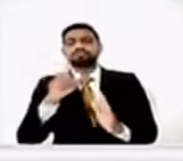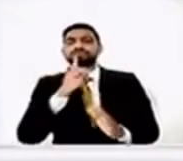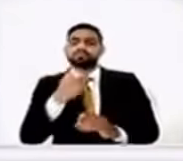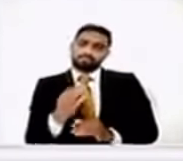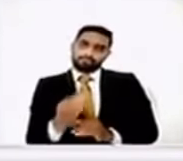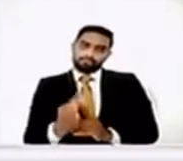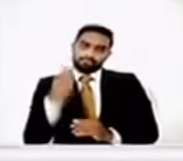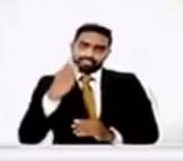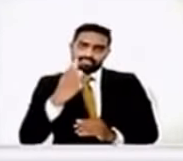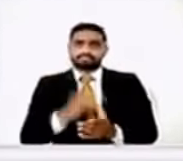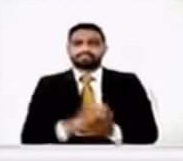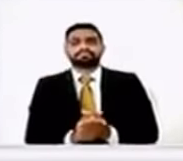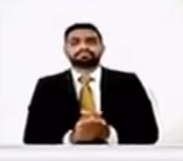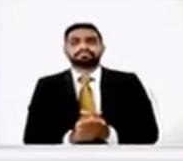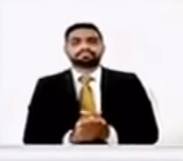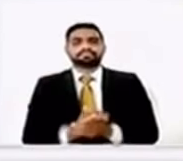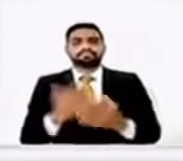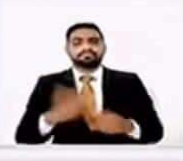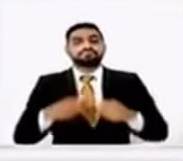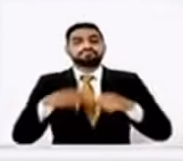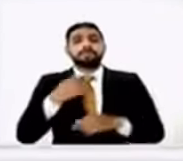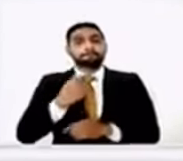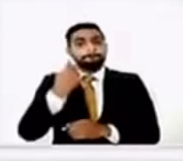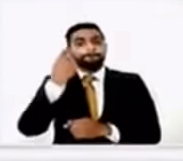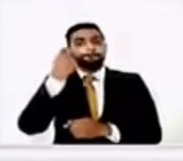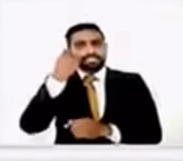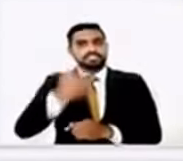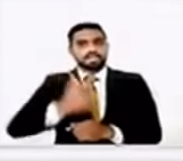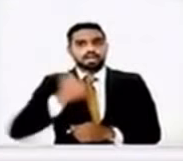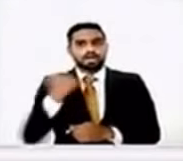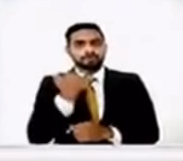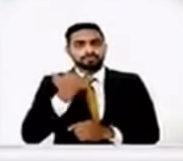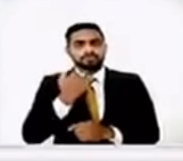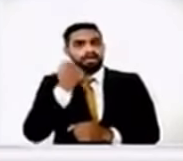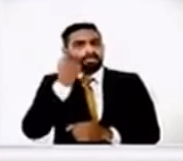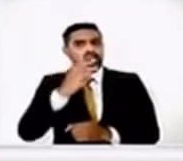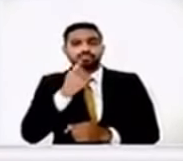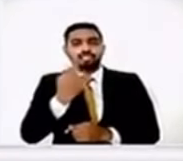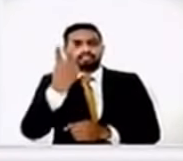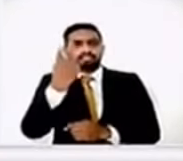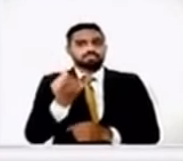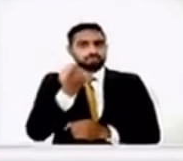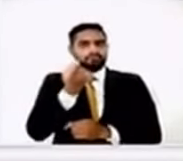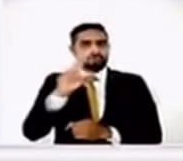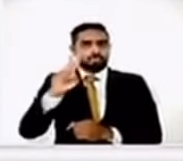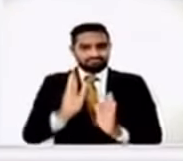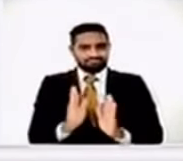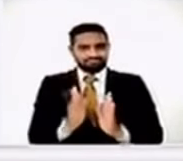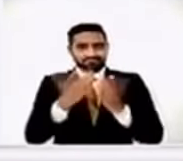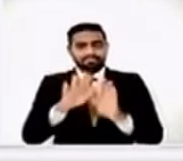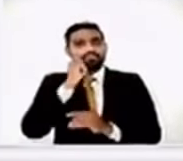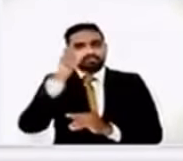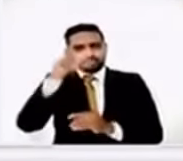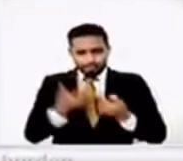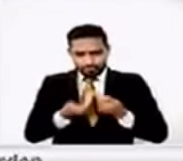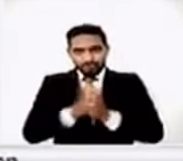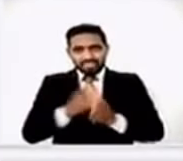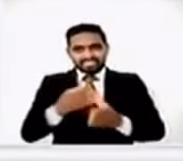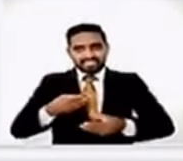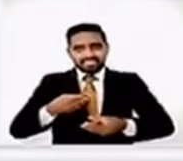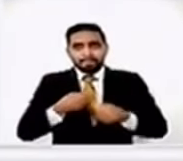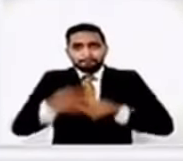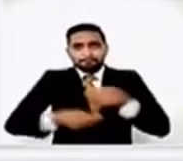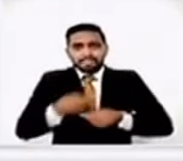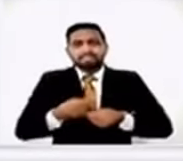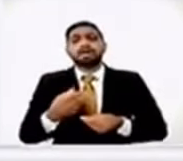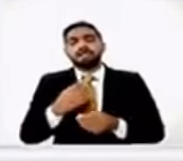contributory pension scheme proposed in 2012 for self-employed individuals to be implemented. 200,000